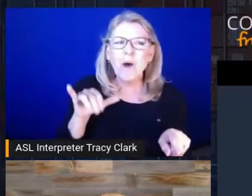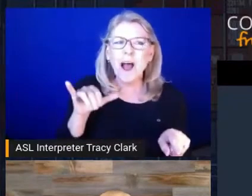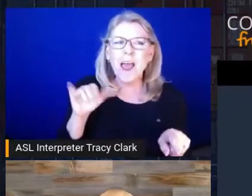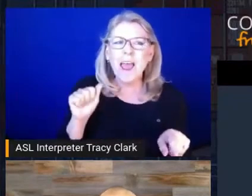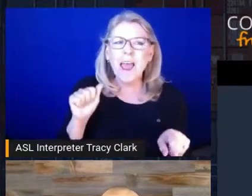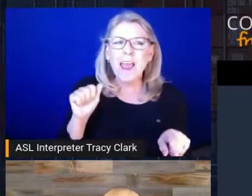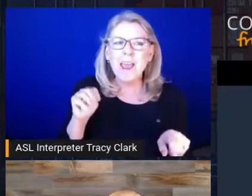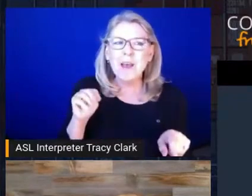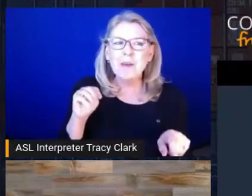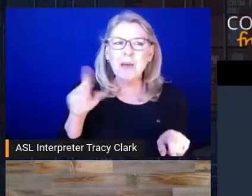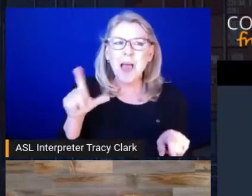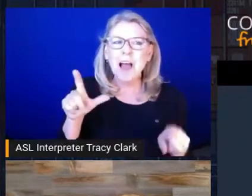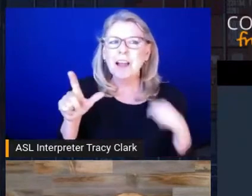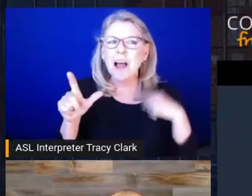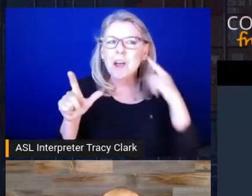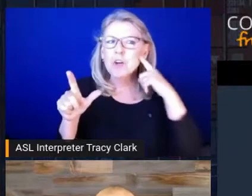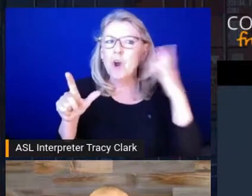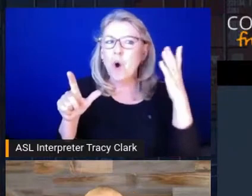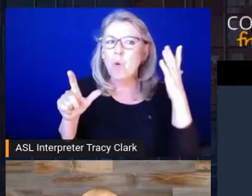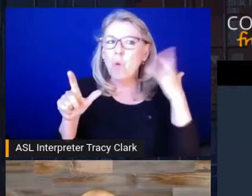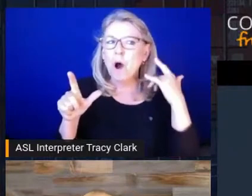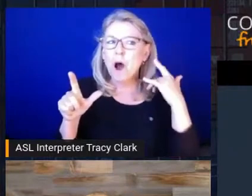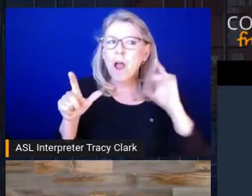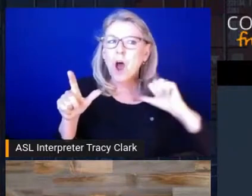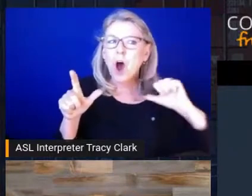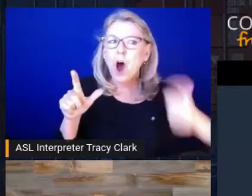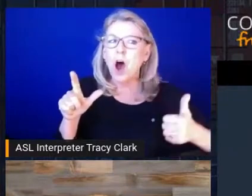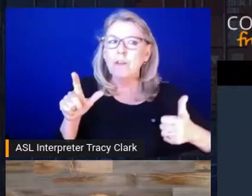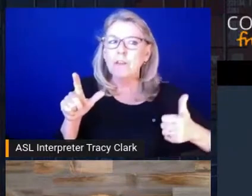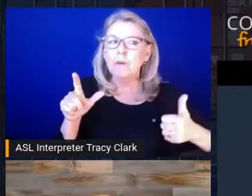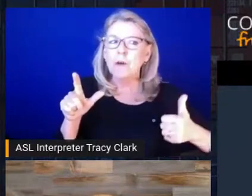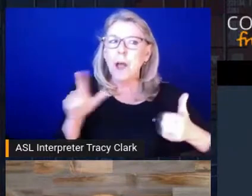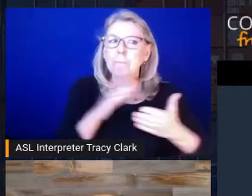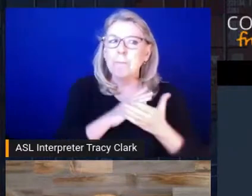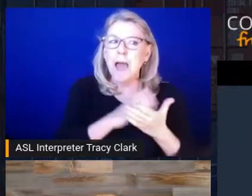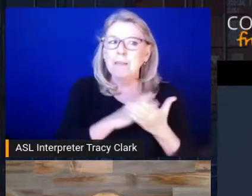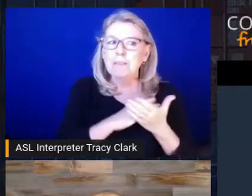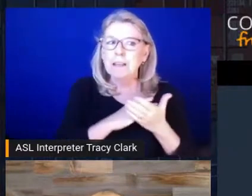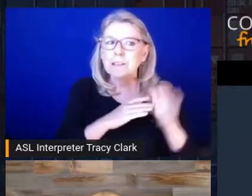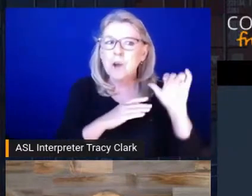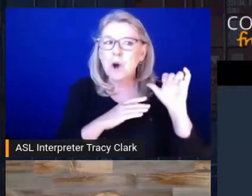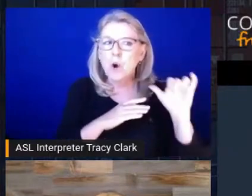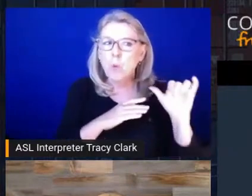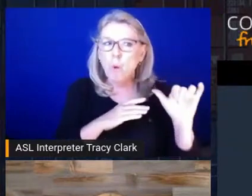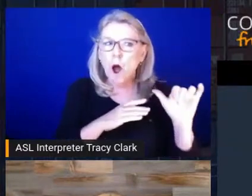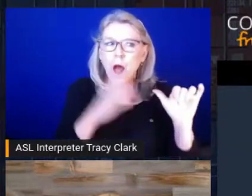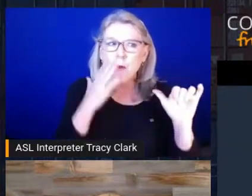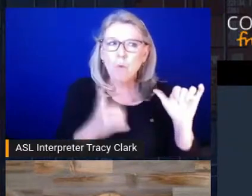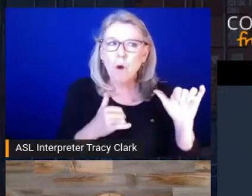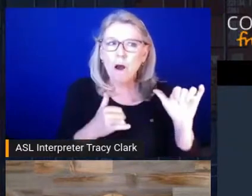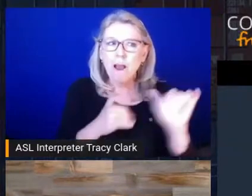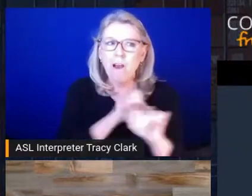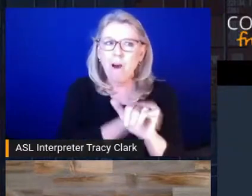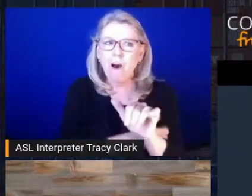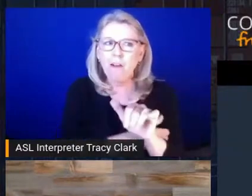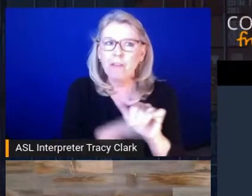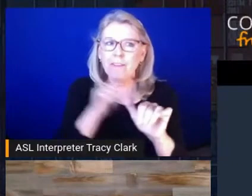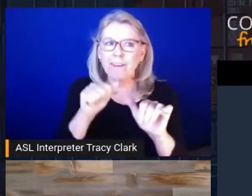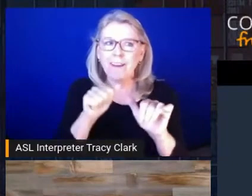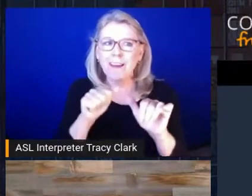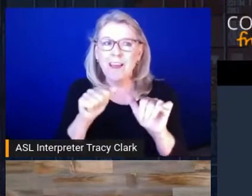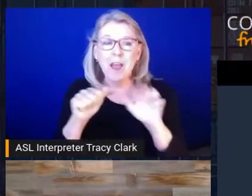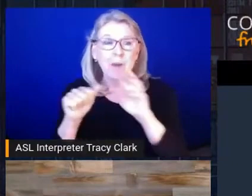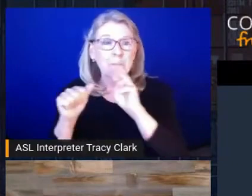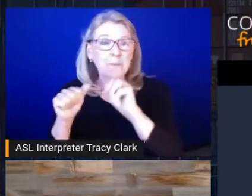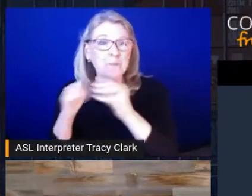going with it, and I was like, "This is amazing." Oh my god, I didn't think of it. I will try it for next time. This is key right here. That was gold. Great, yeah. I was reading